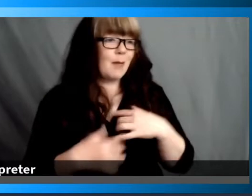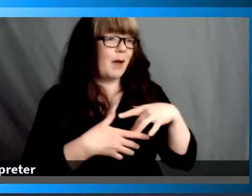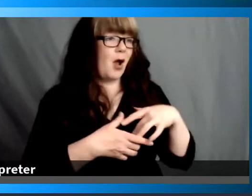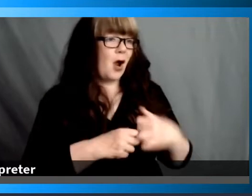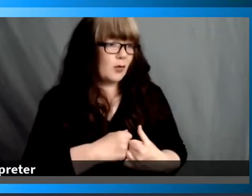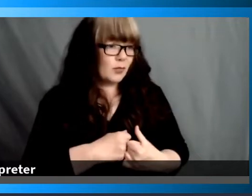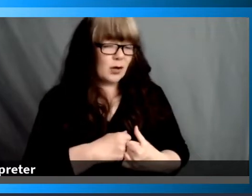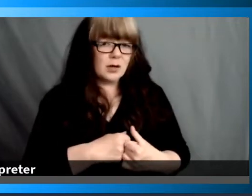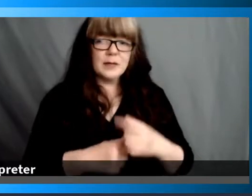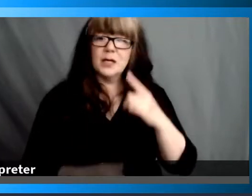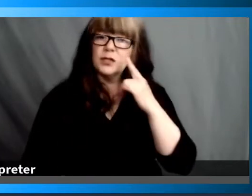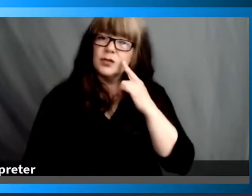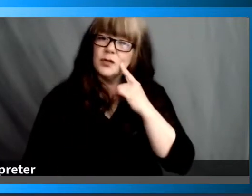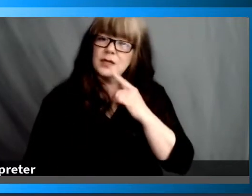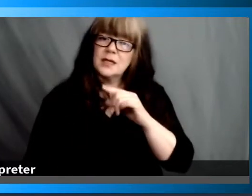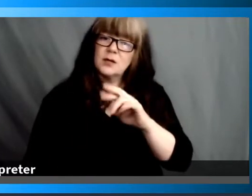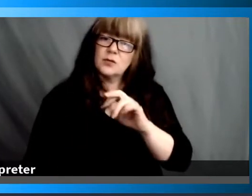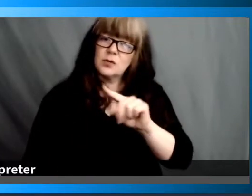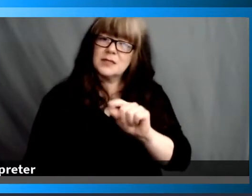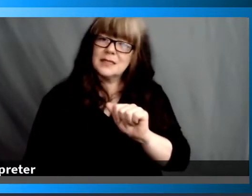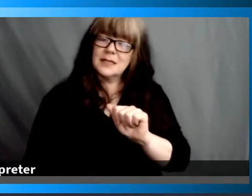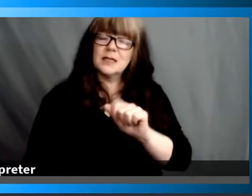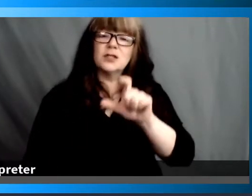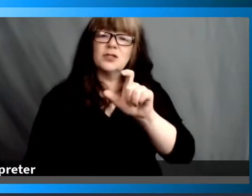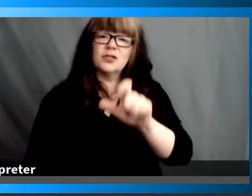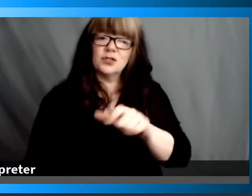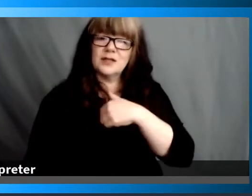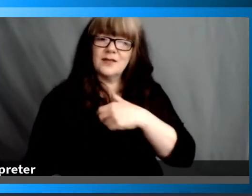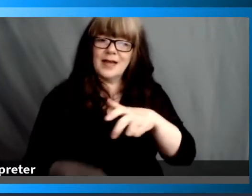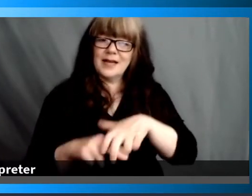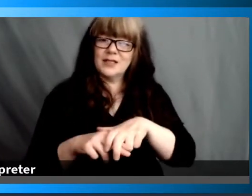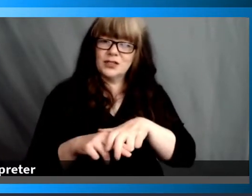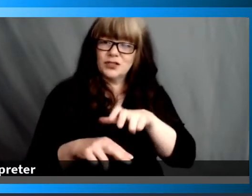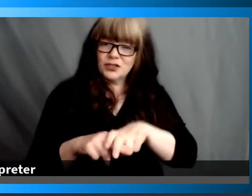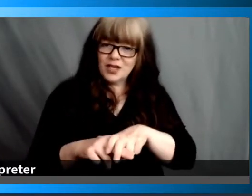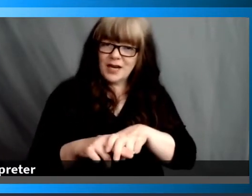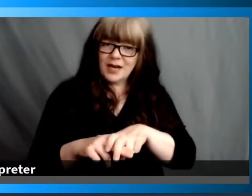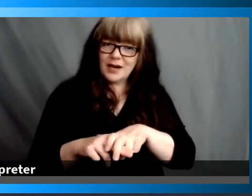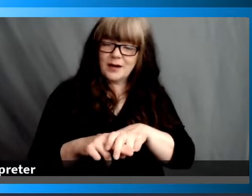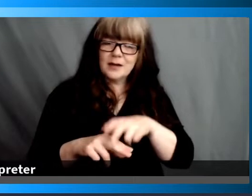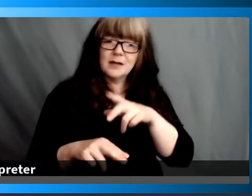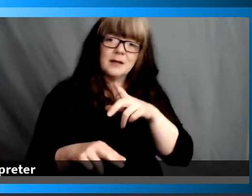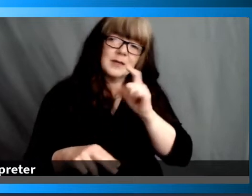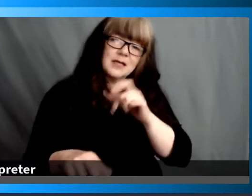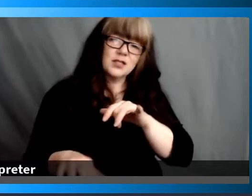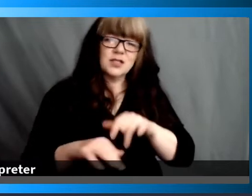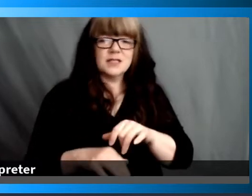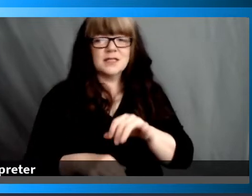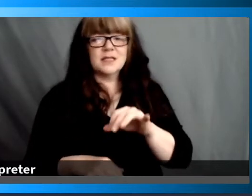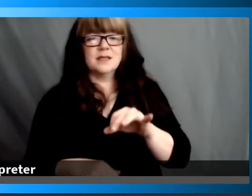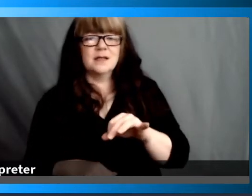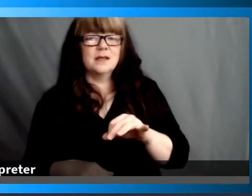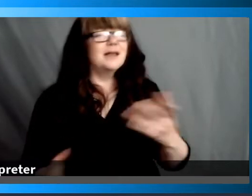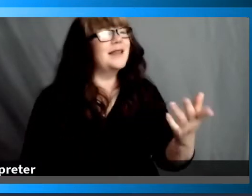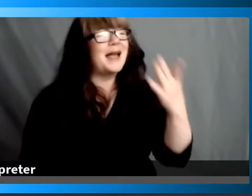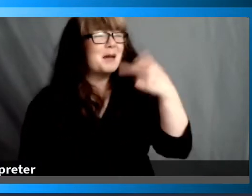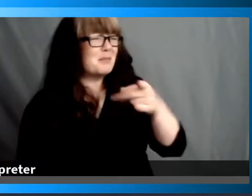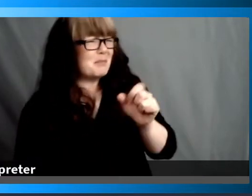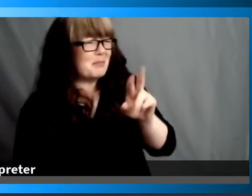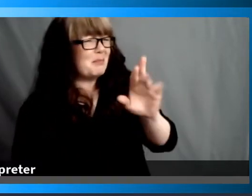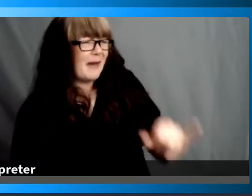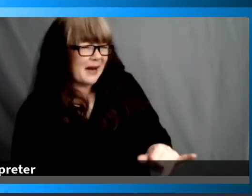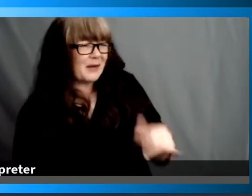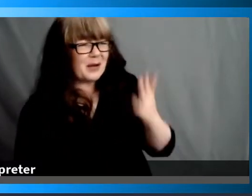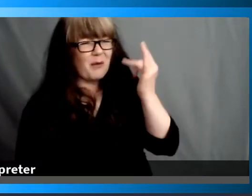think Rosita deserved a chair, still technically being a frenemy of Winona? Why or why not? Yeah, why the hell does Perry get a chair and